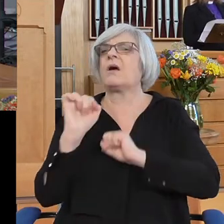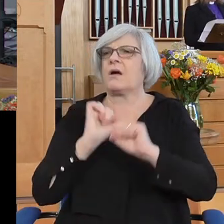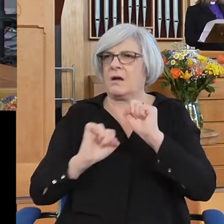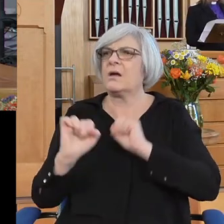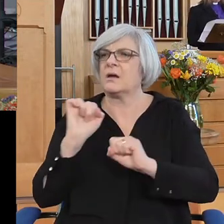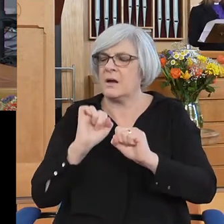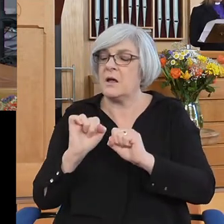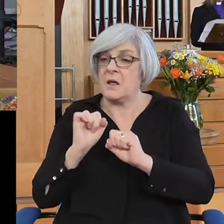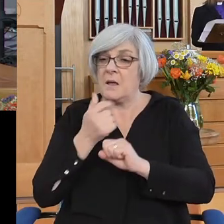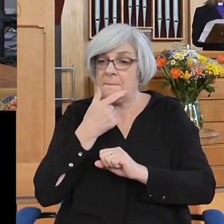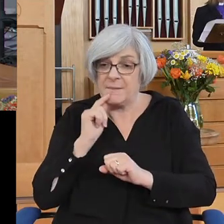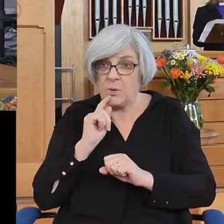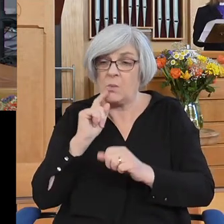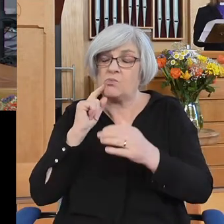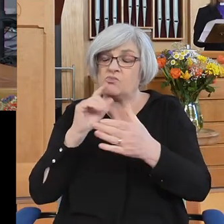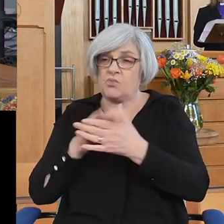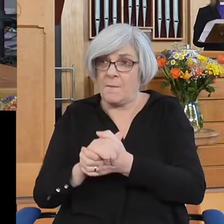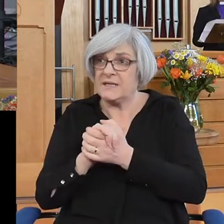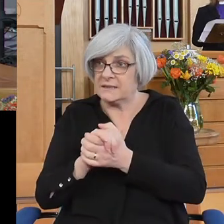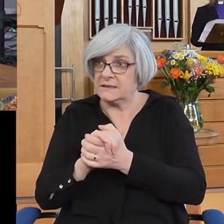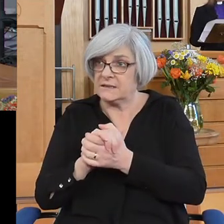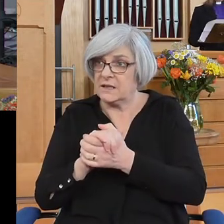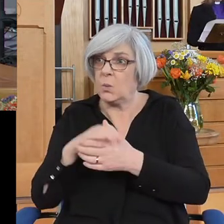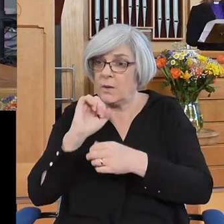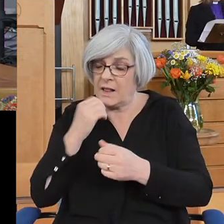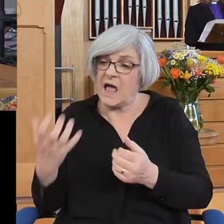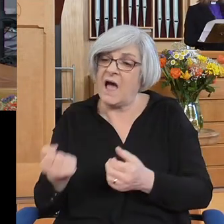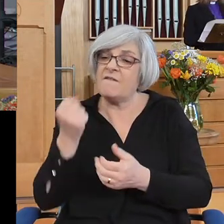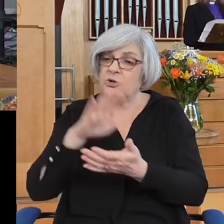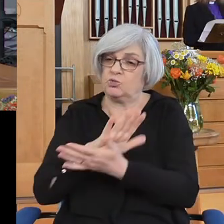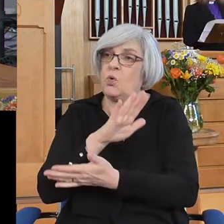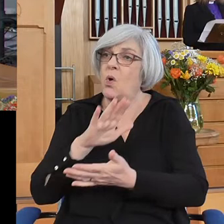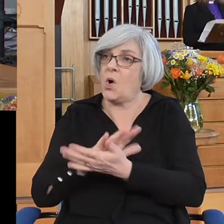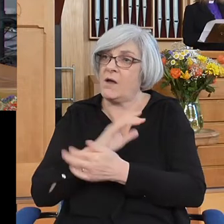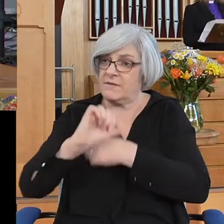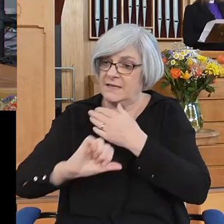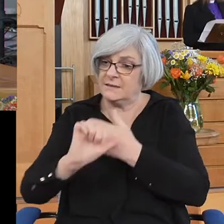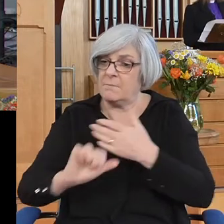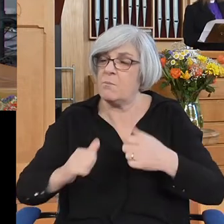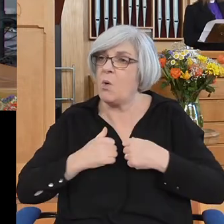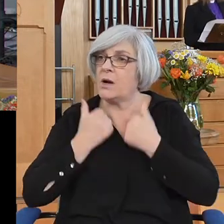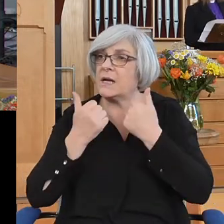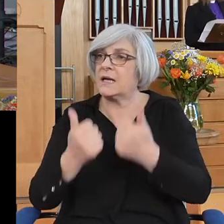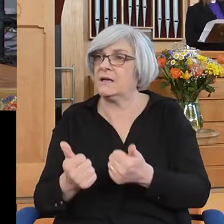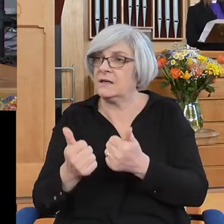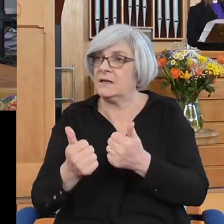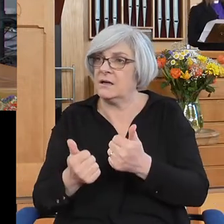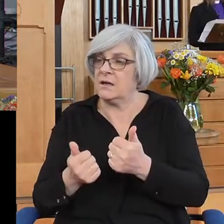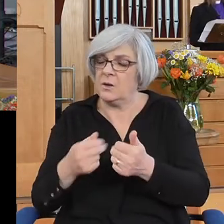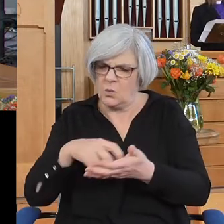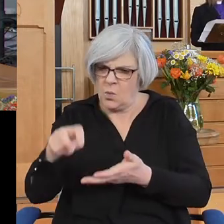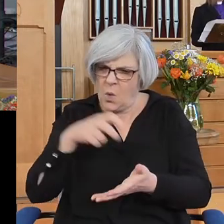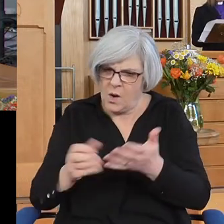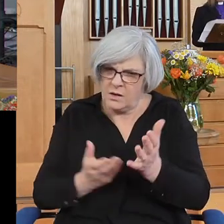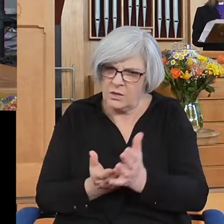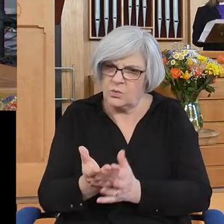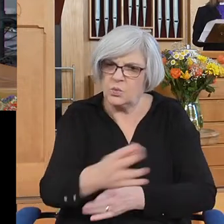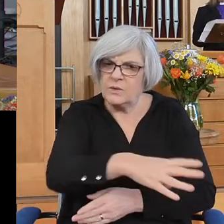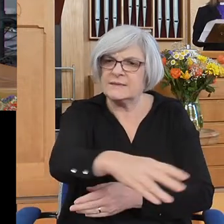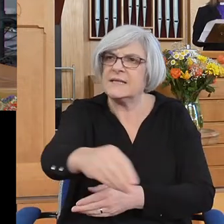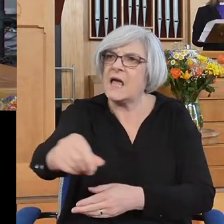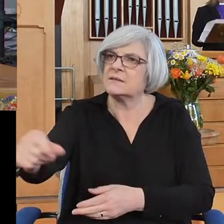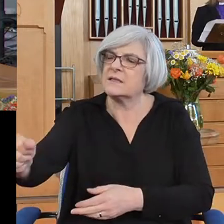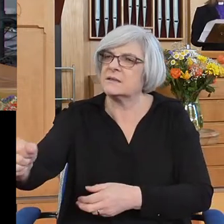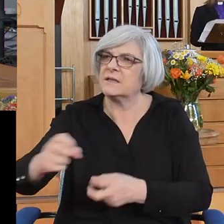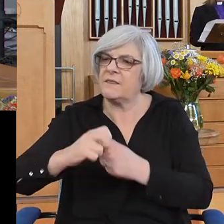as people promised the joy of Easter morning after the walk through the desert and the journey